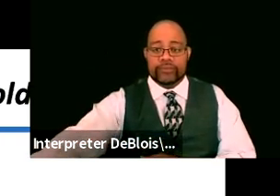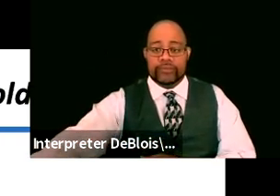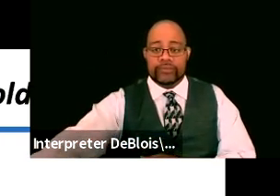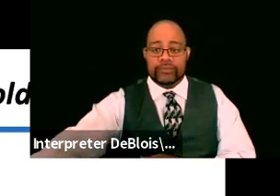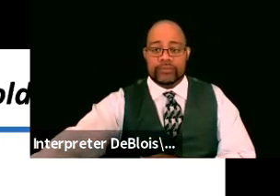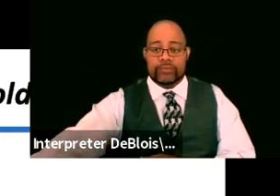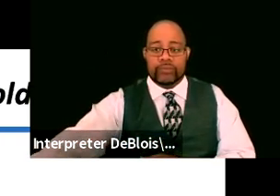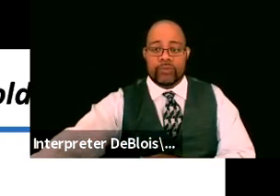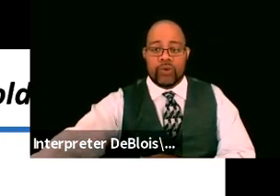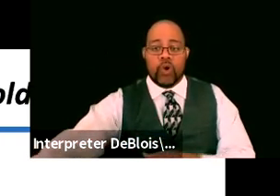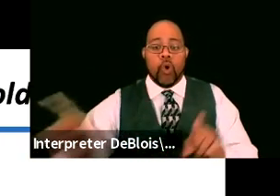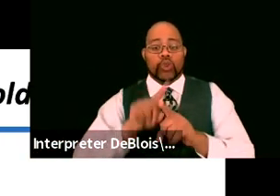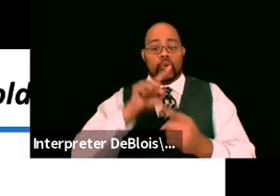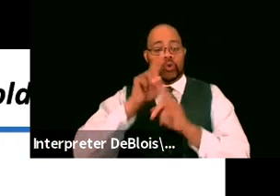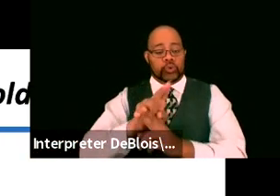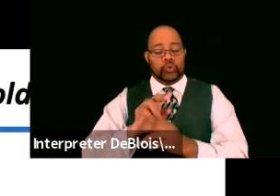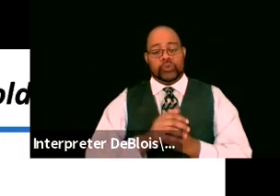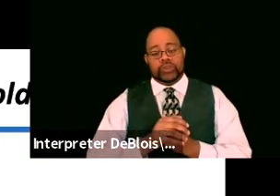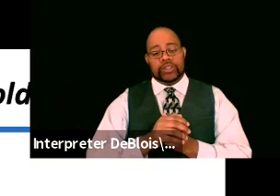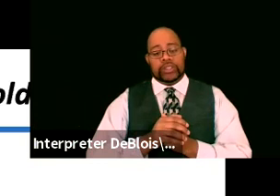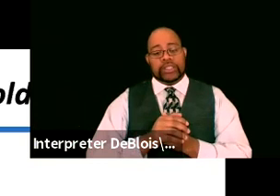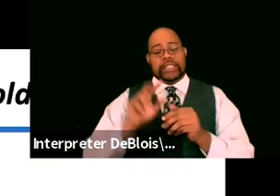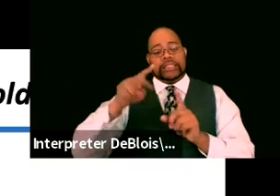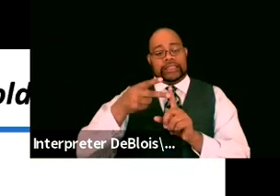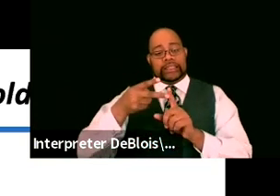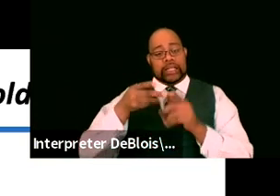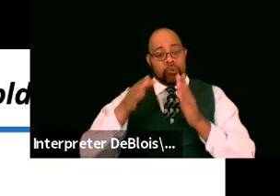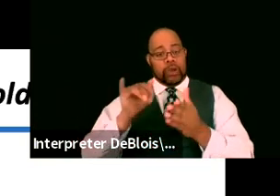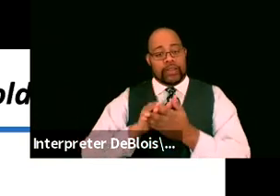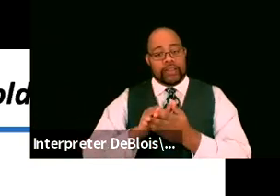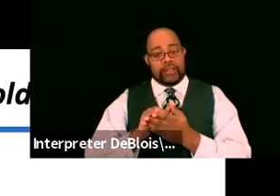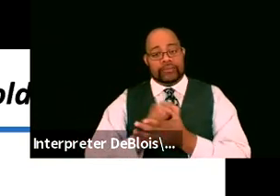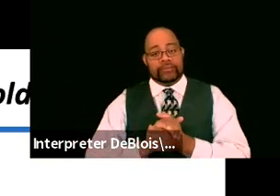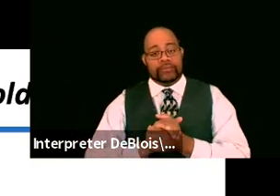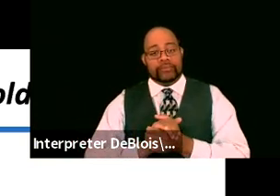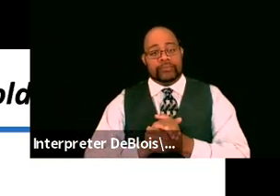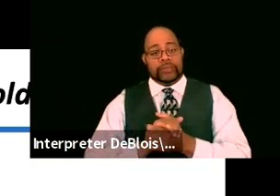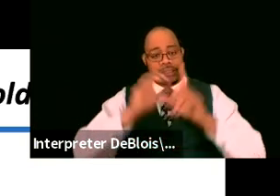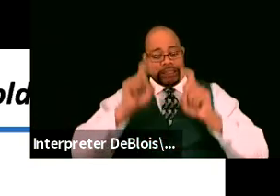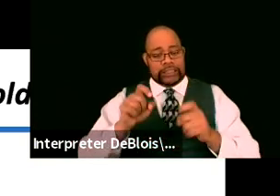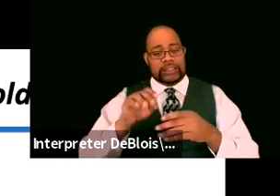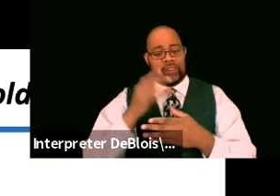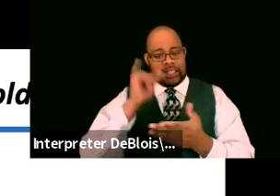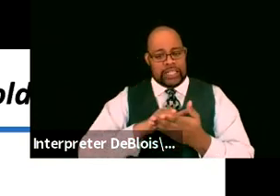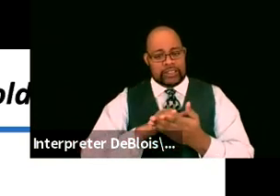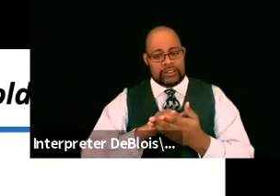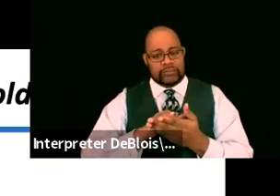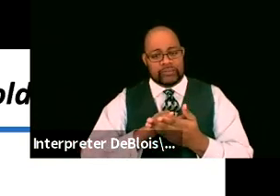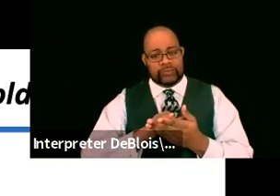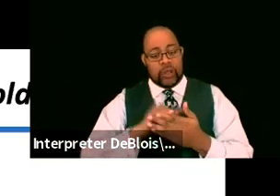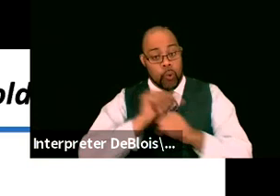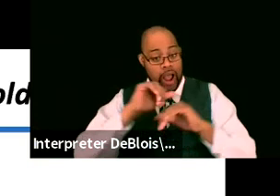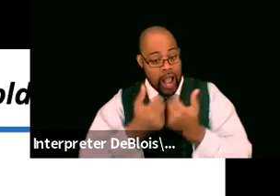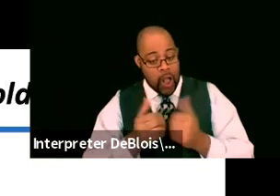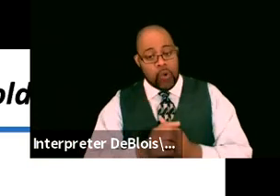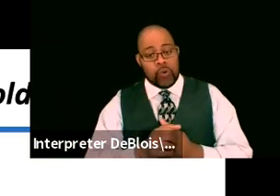This is also the case when you use a second technique known as average nucleotide identity. So average nucleotide identity works by